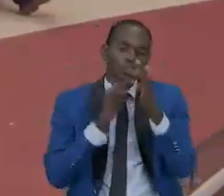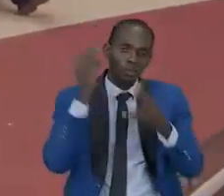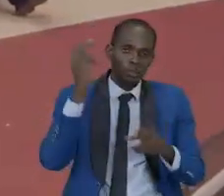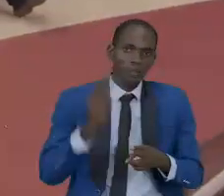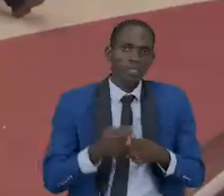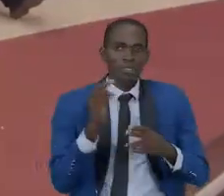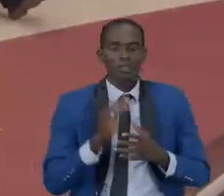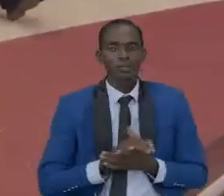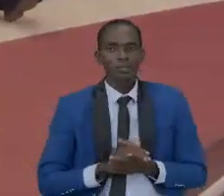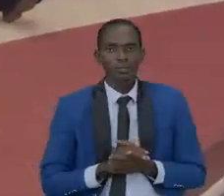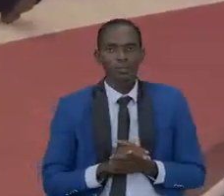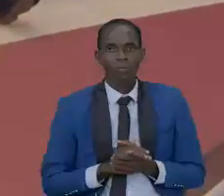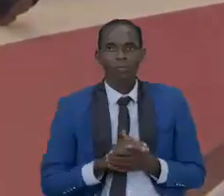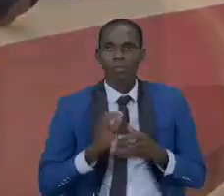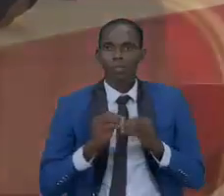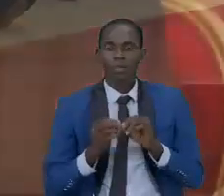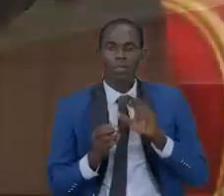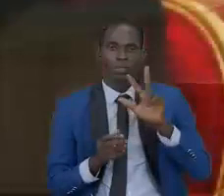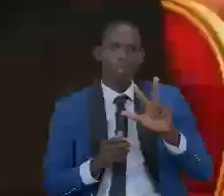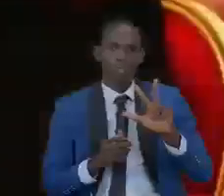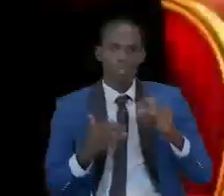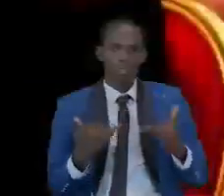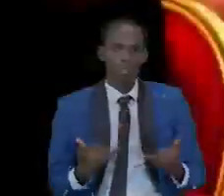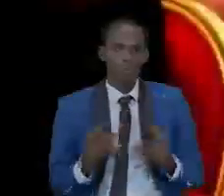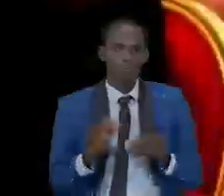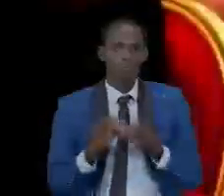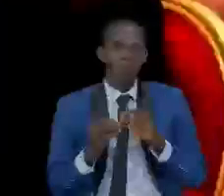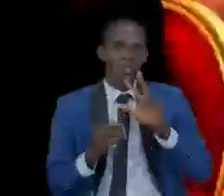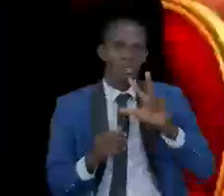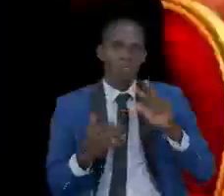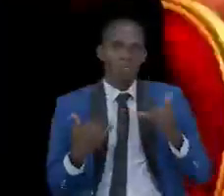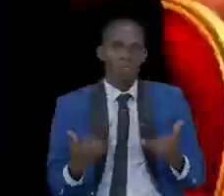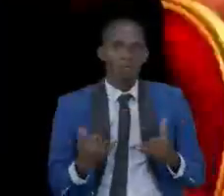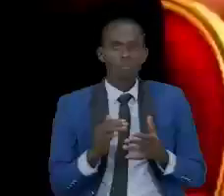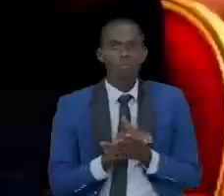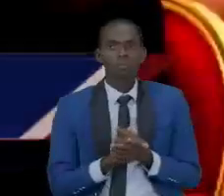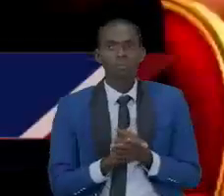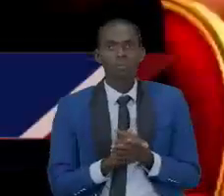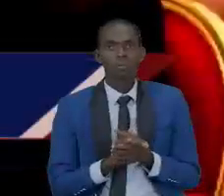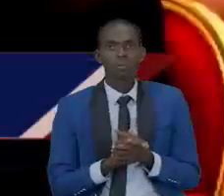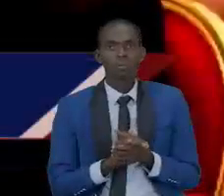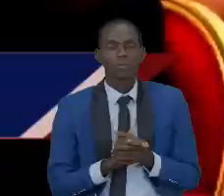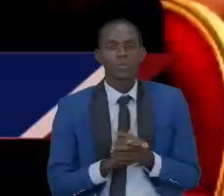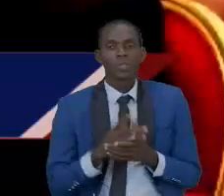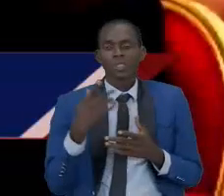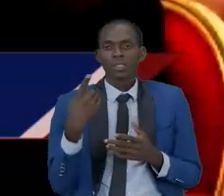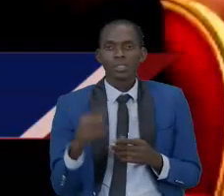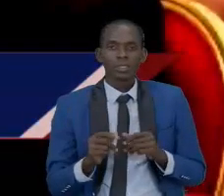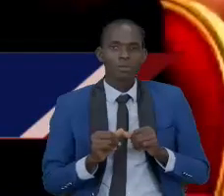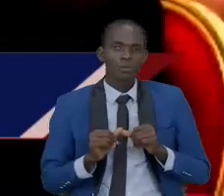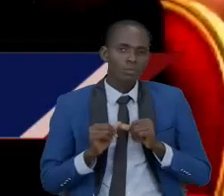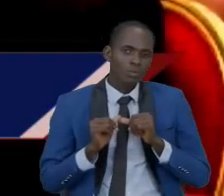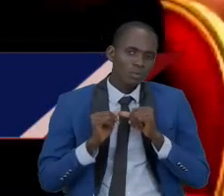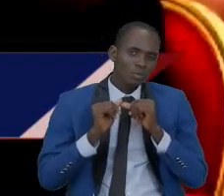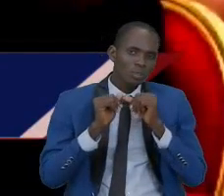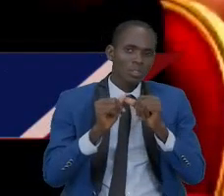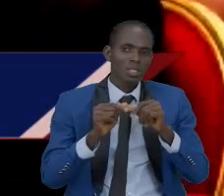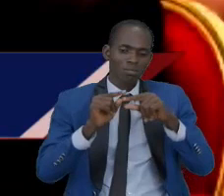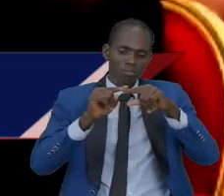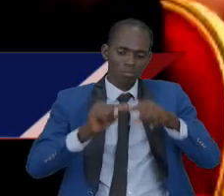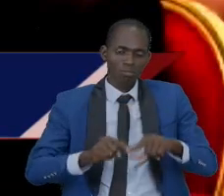name number three here in number three we have the consistent learning